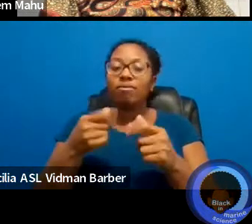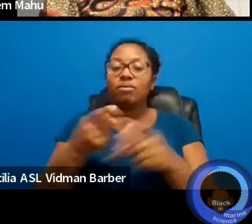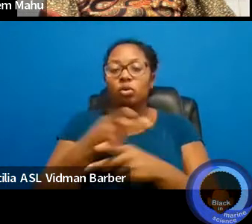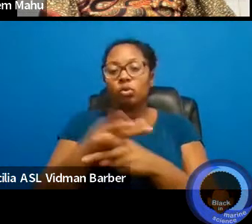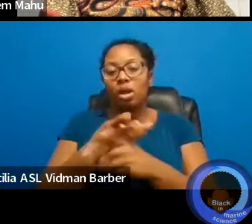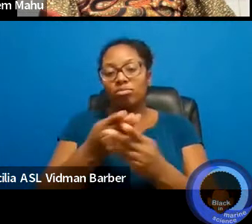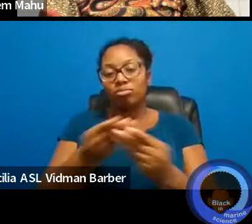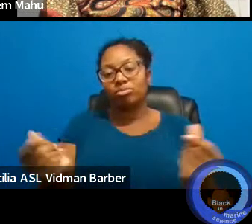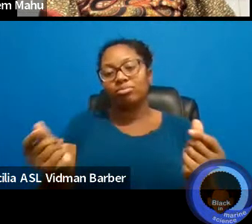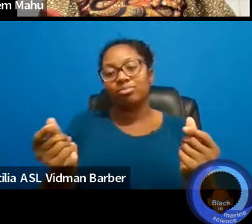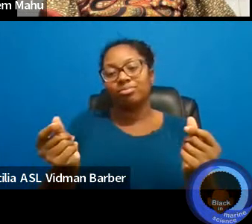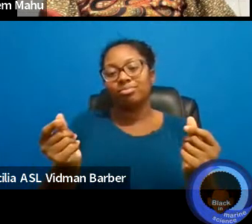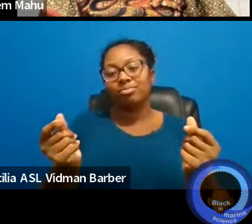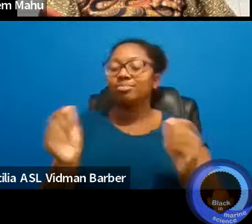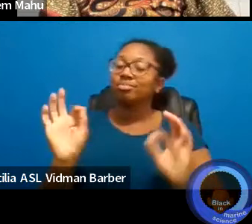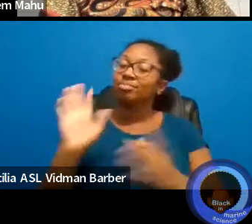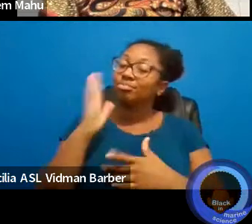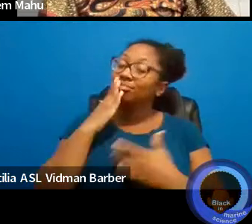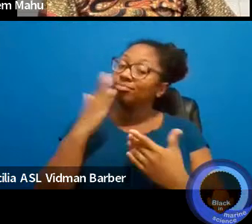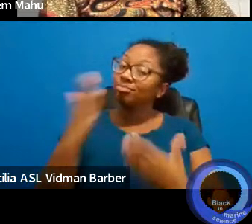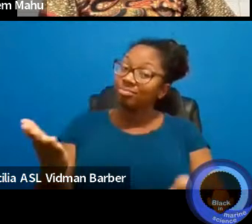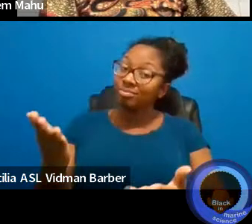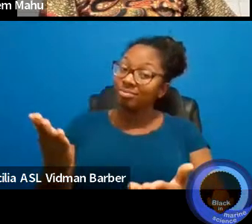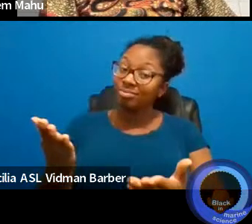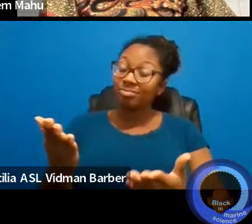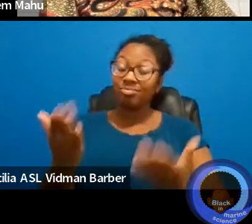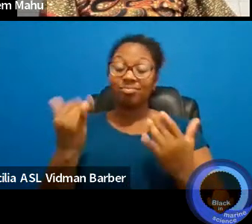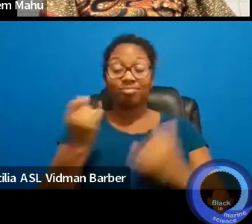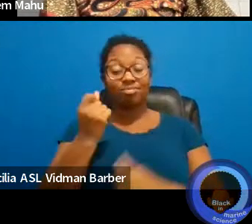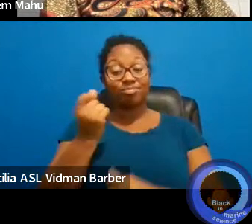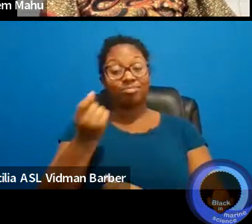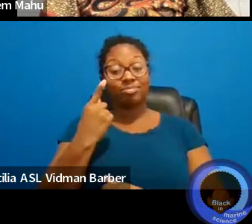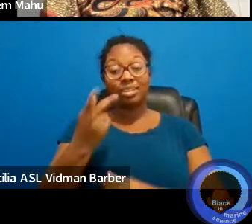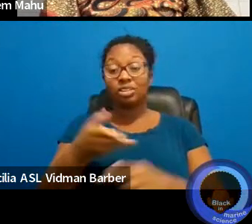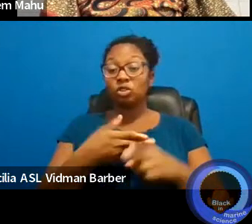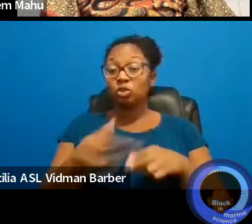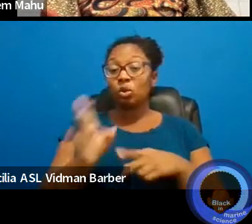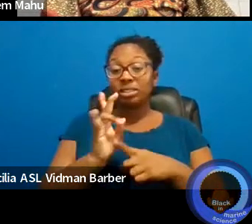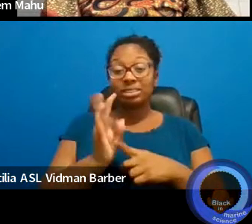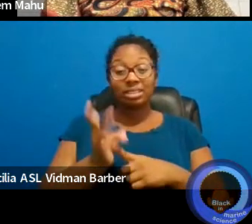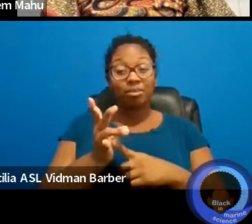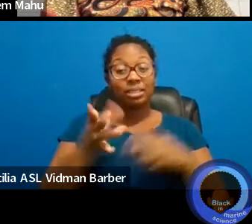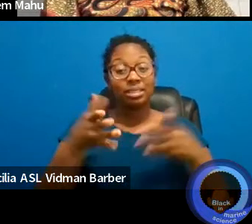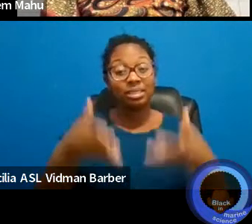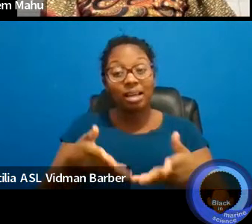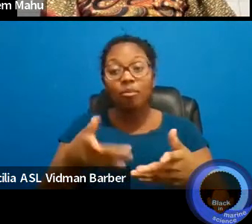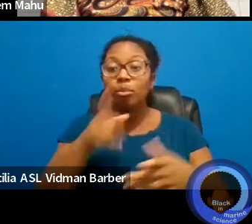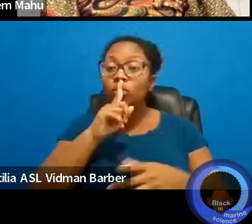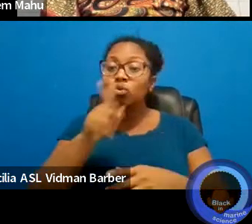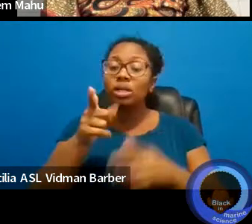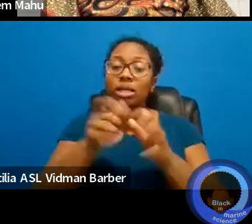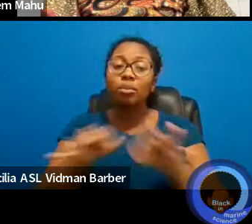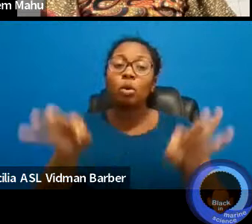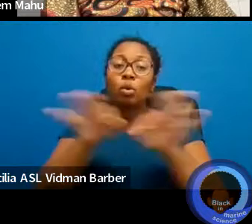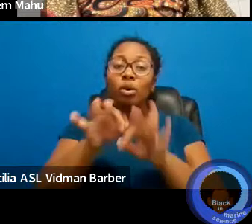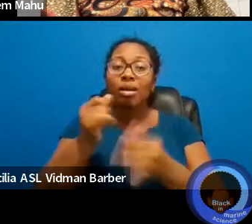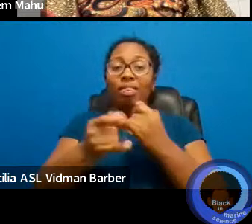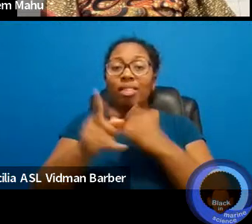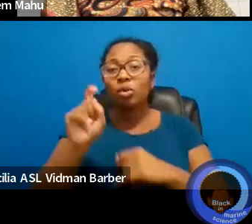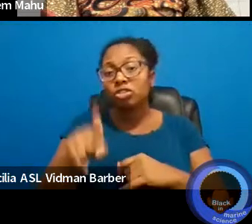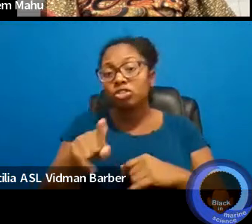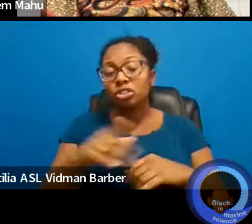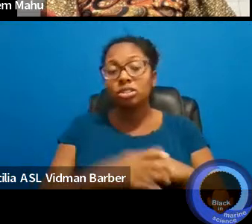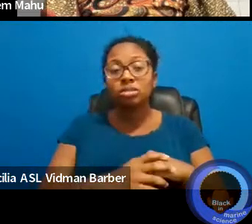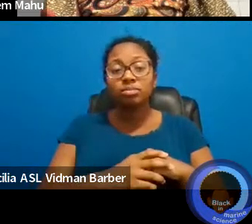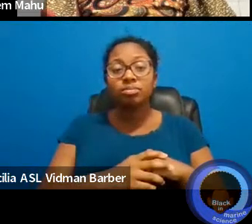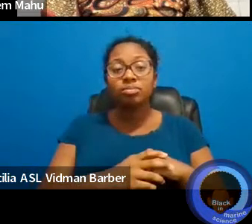Thank you so much, Mr. Forbi. We only have 7 minutes left for this panel discussion, but it's so important, the last question that I'm going to ask.